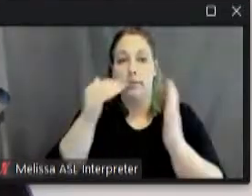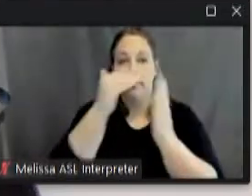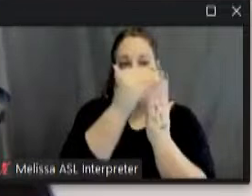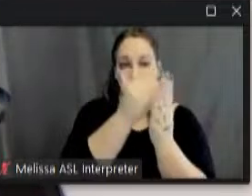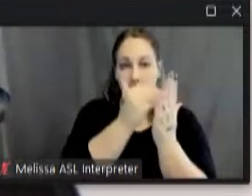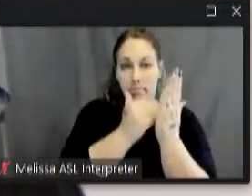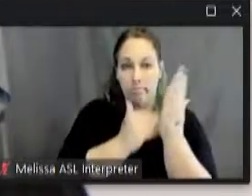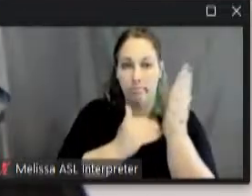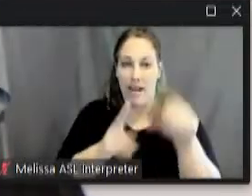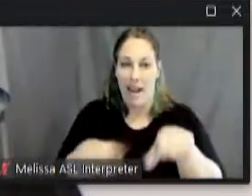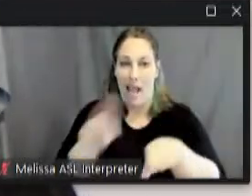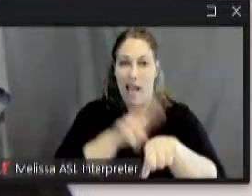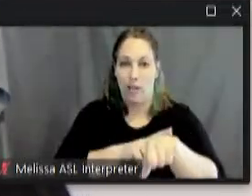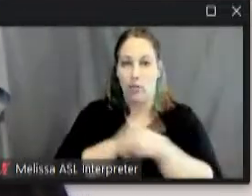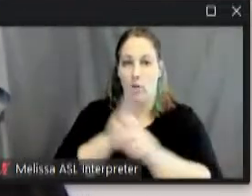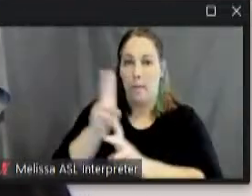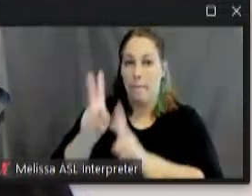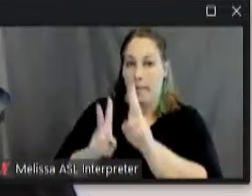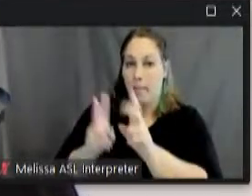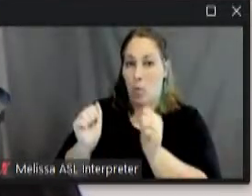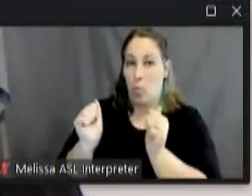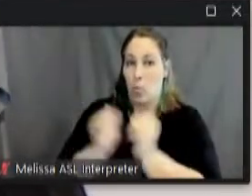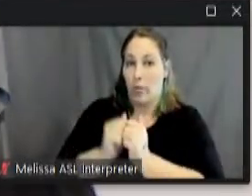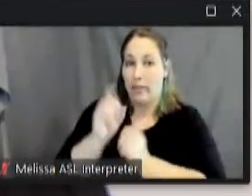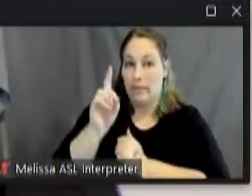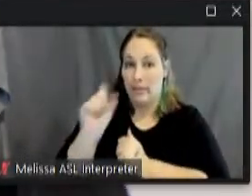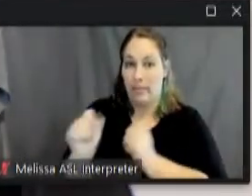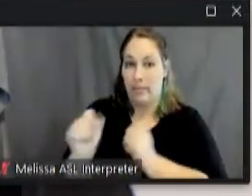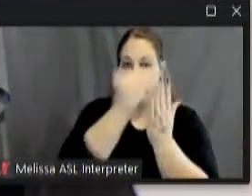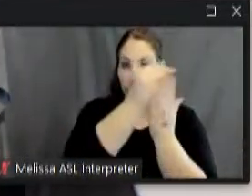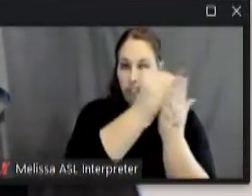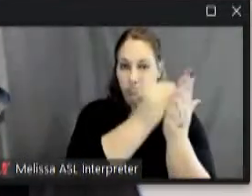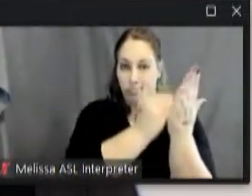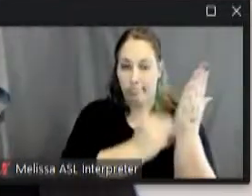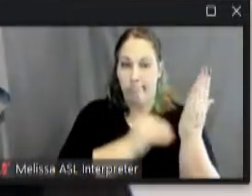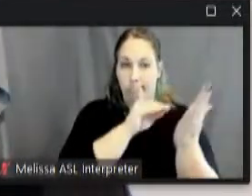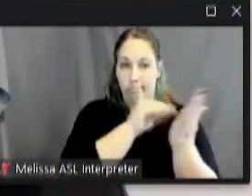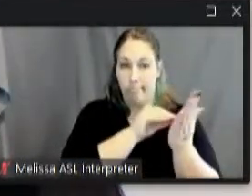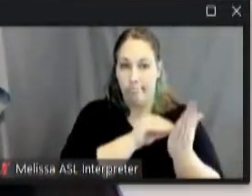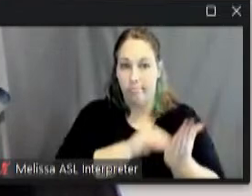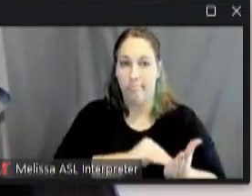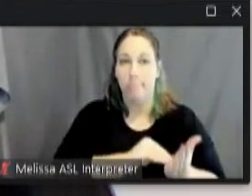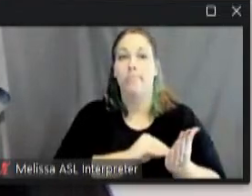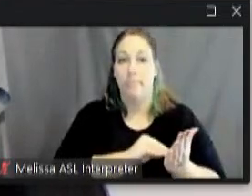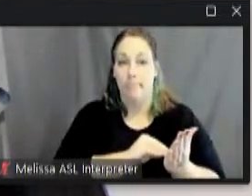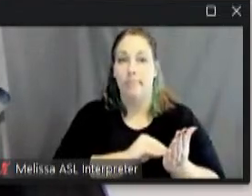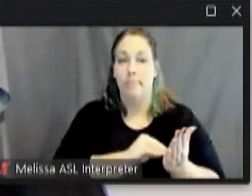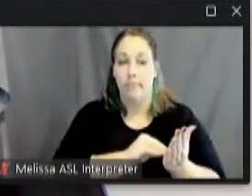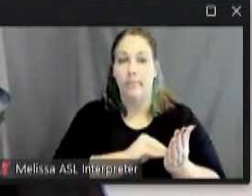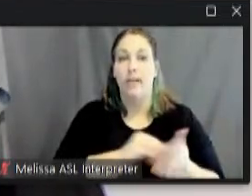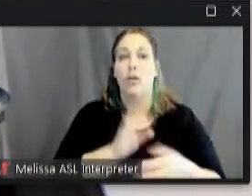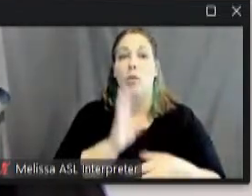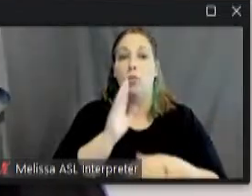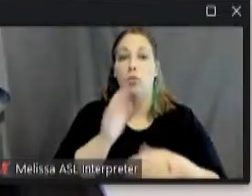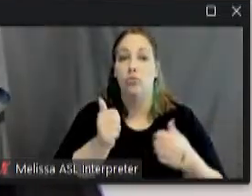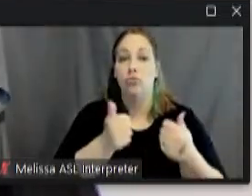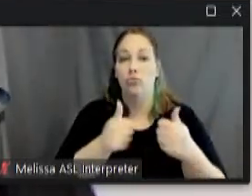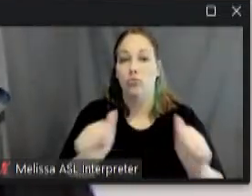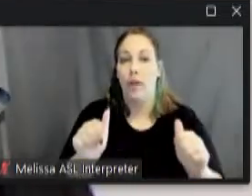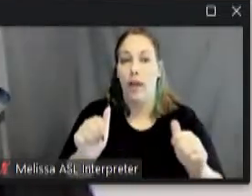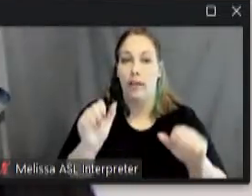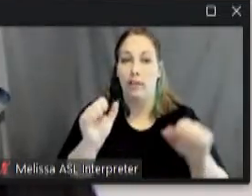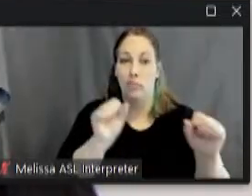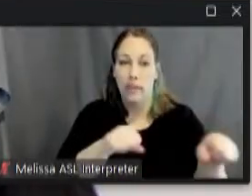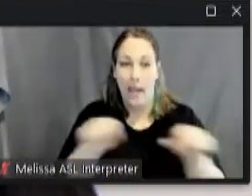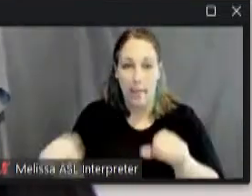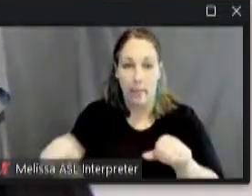disabilities, which depends from the General Directorate for people with disabilities that will try to obtain statistics that